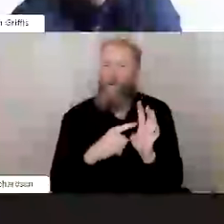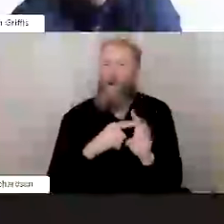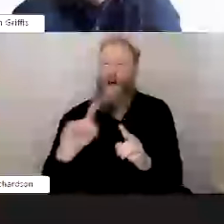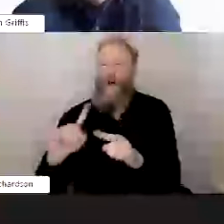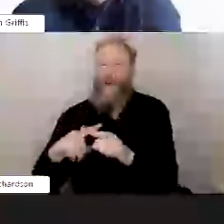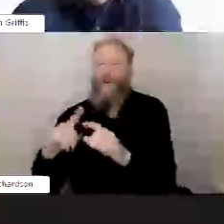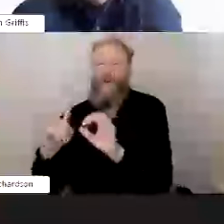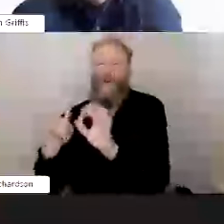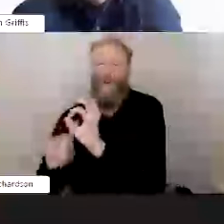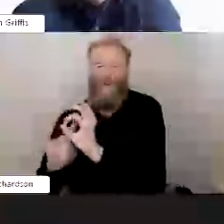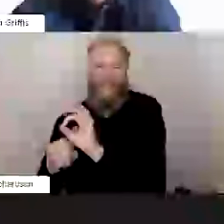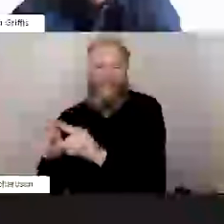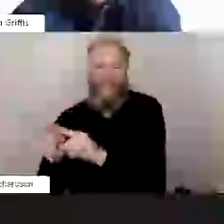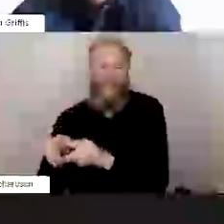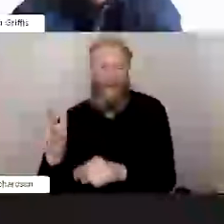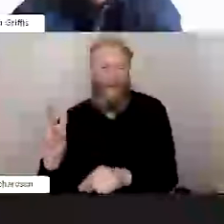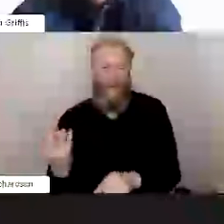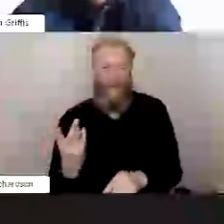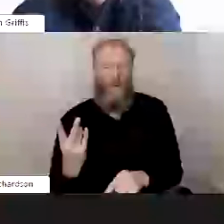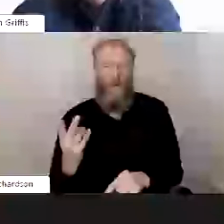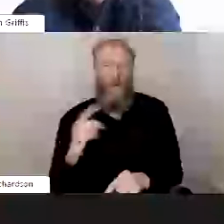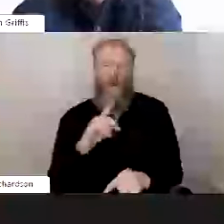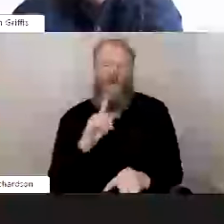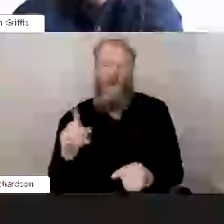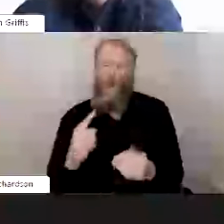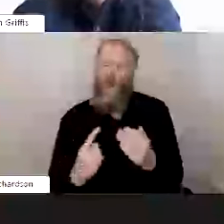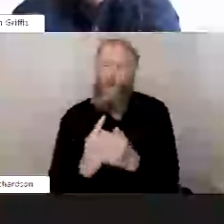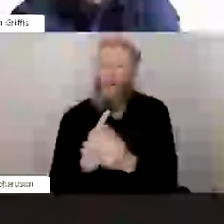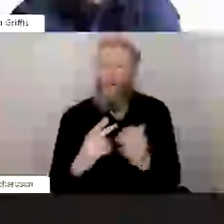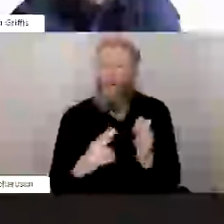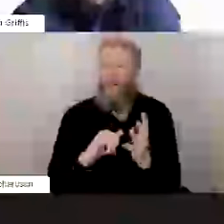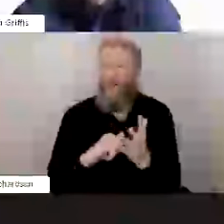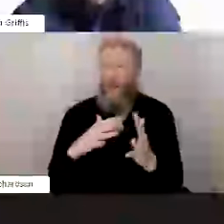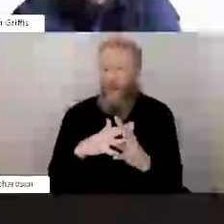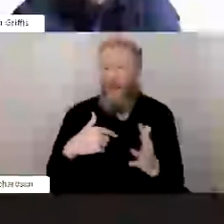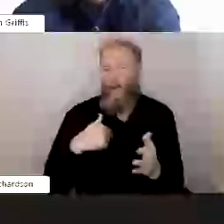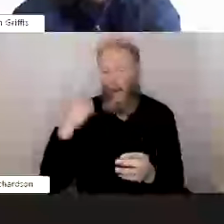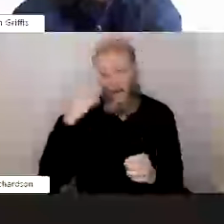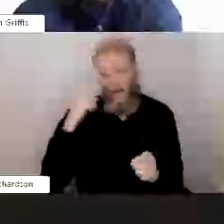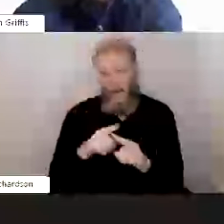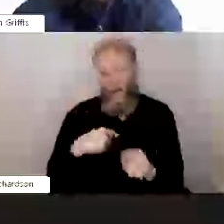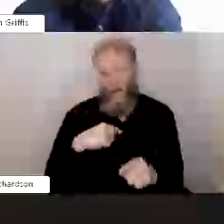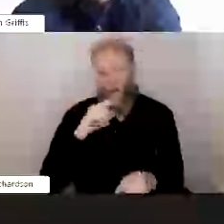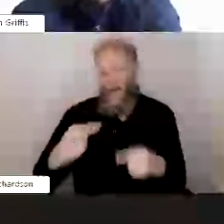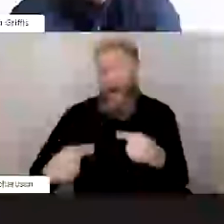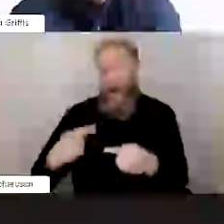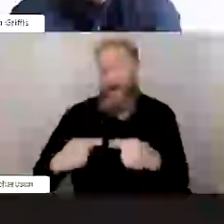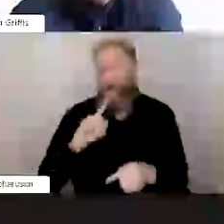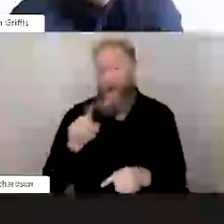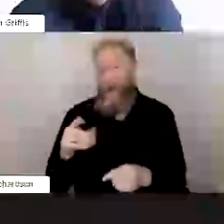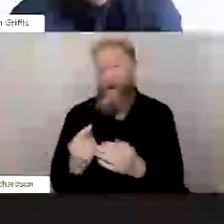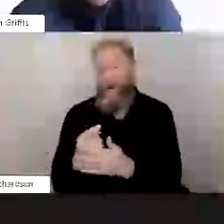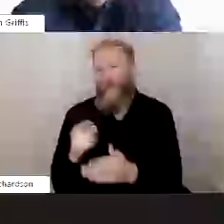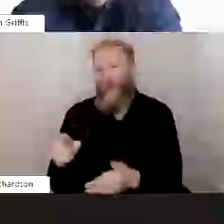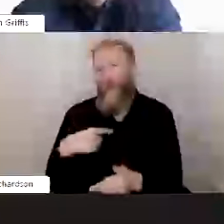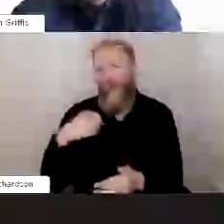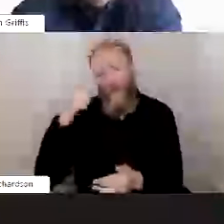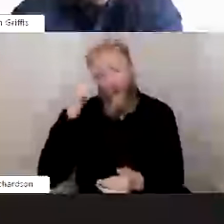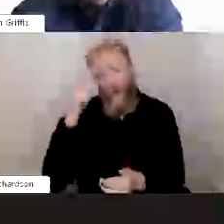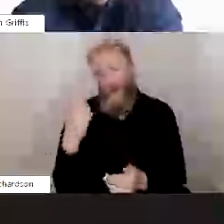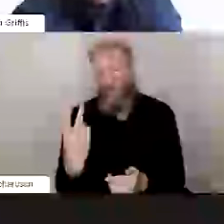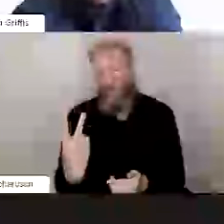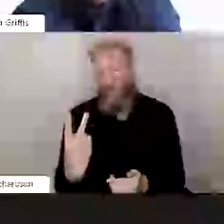I to be honest, I'd argue that happens in New South Wales too. I can certainly aware of a couple of cases that are indefinite